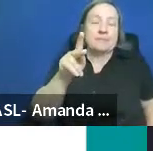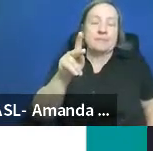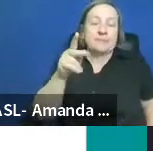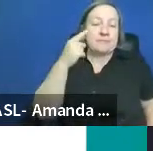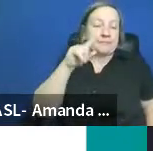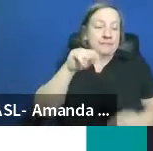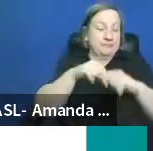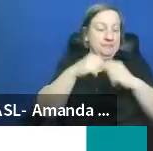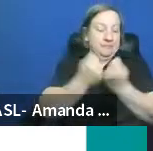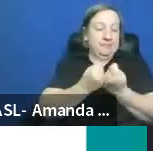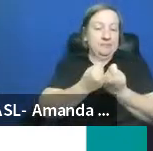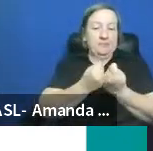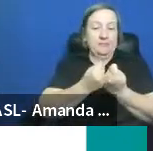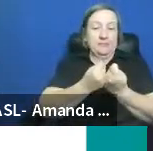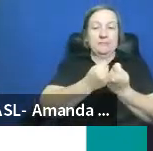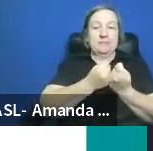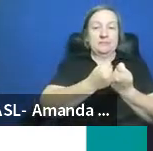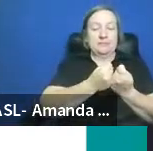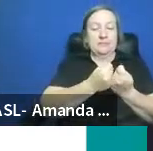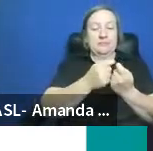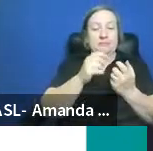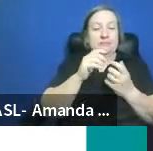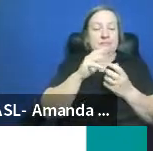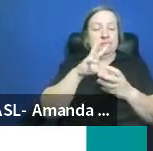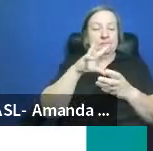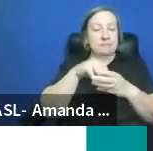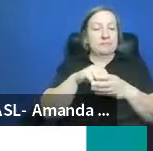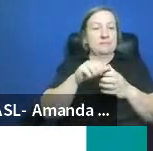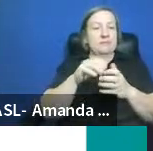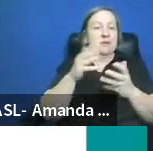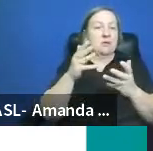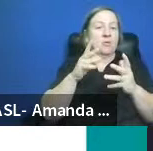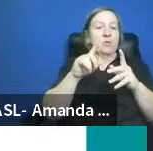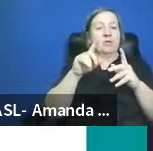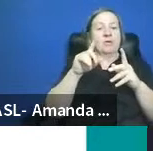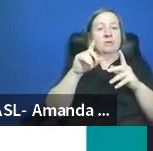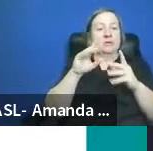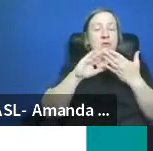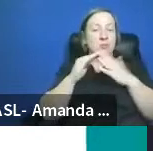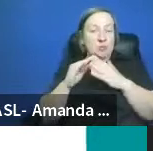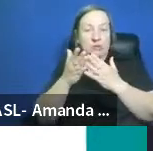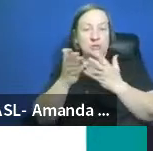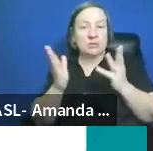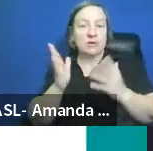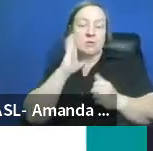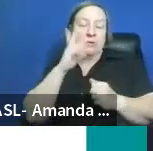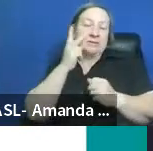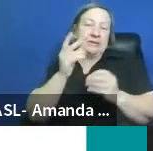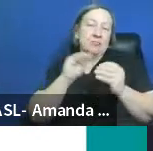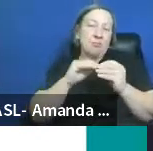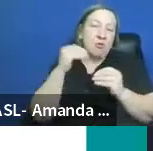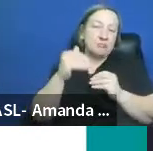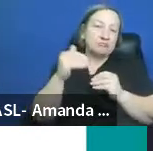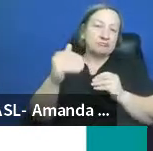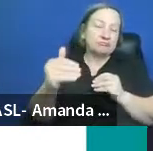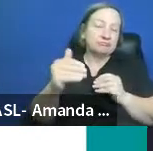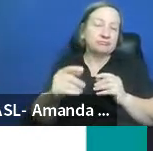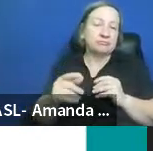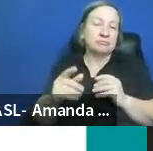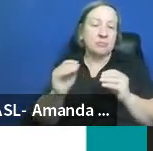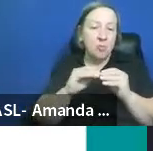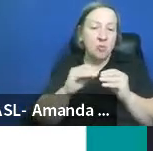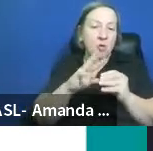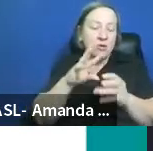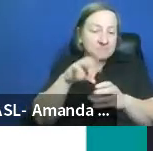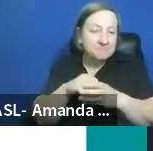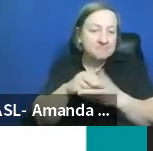the team to engage with our community is invaluable. So we're going to see more of these coming up and more engagement in